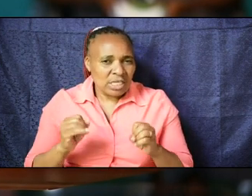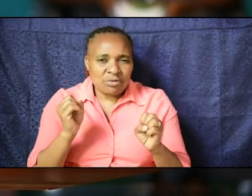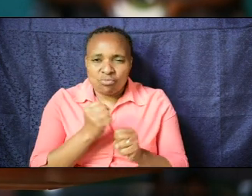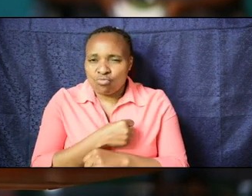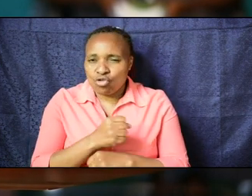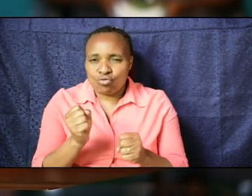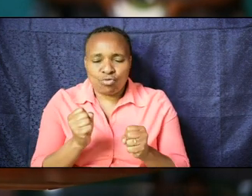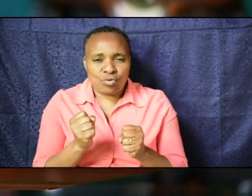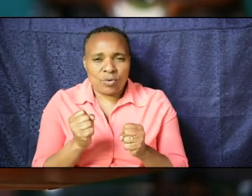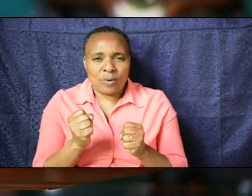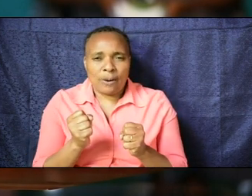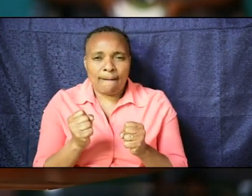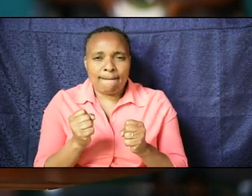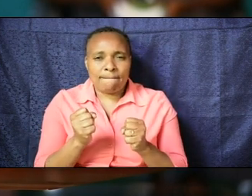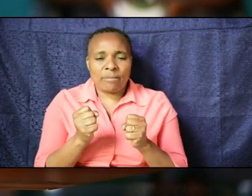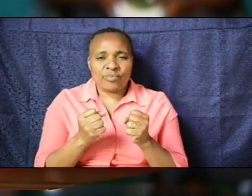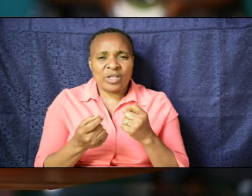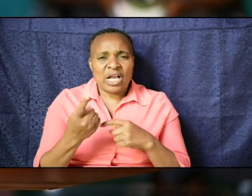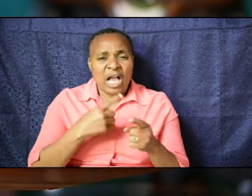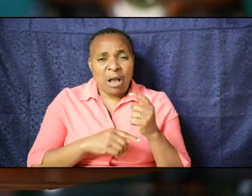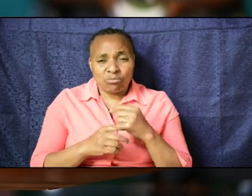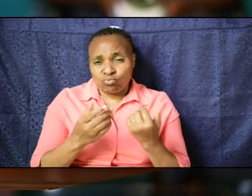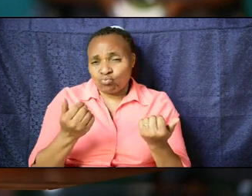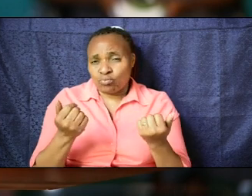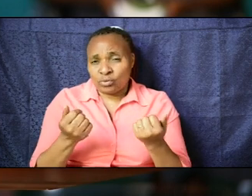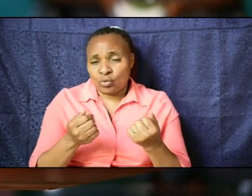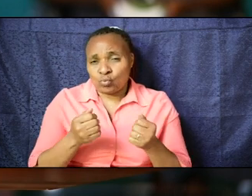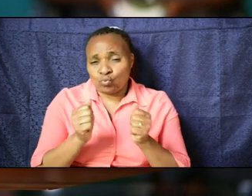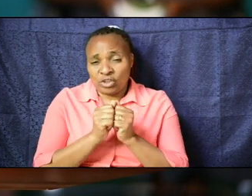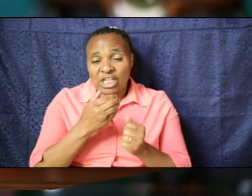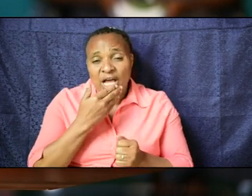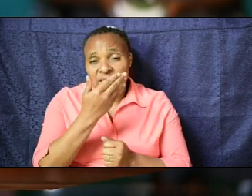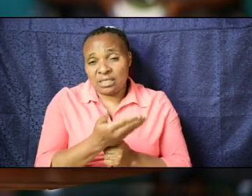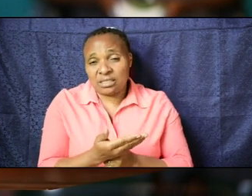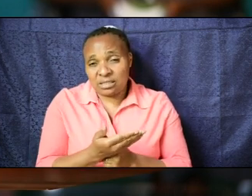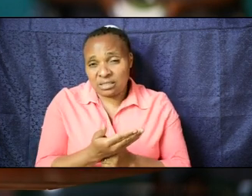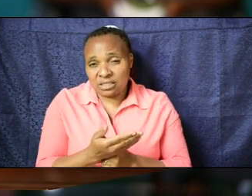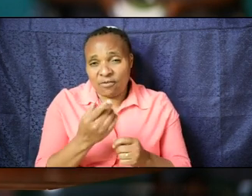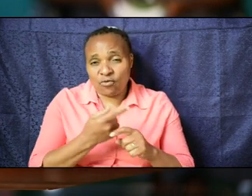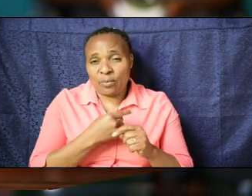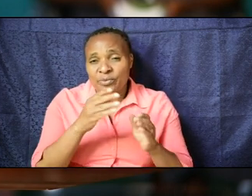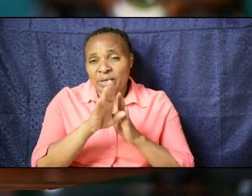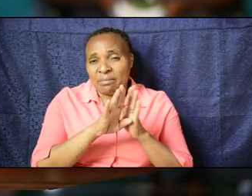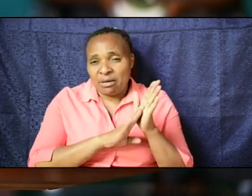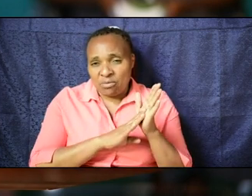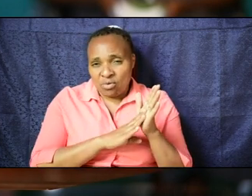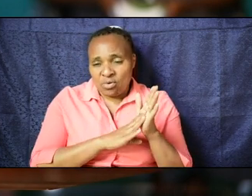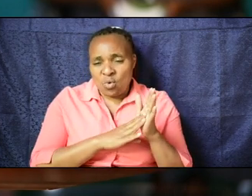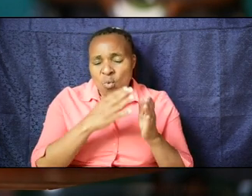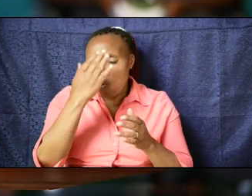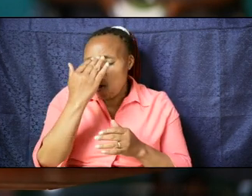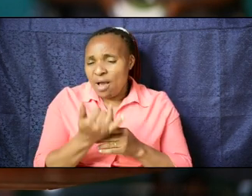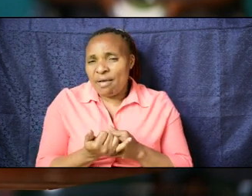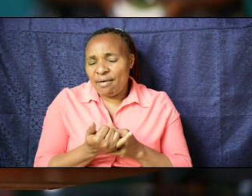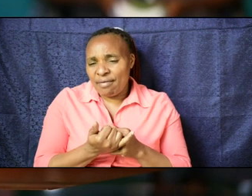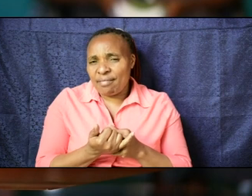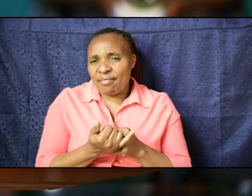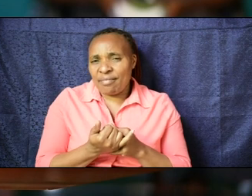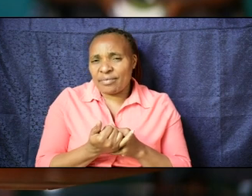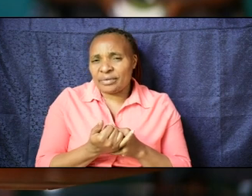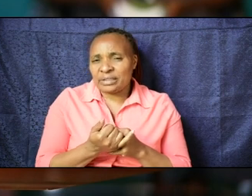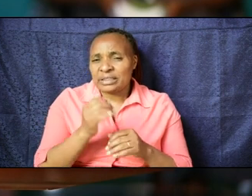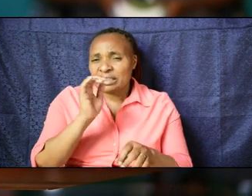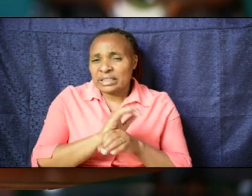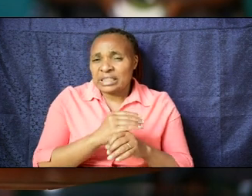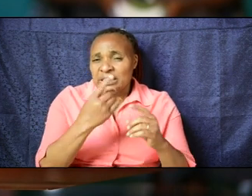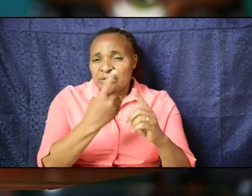to come up with answers from the Bible as to why their